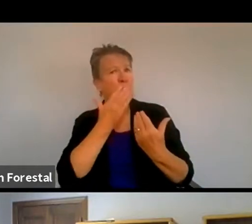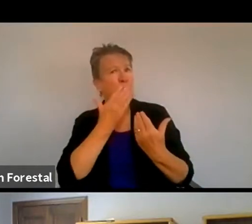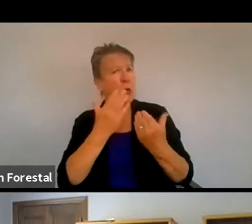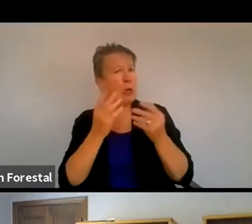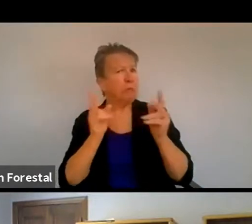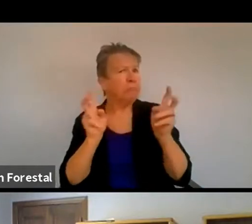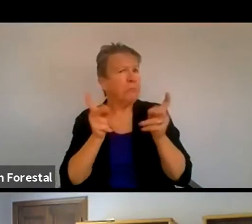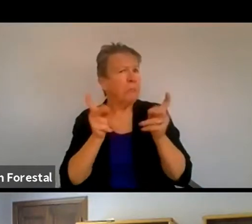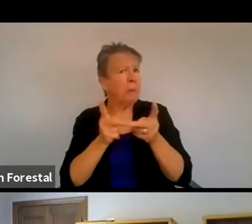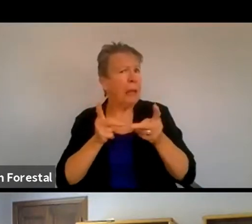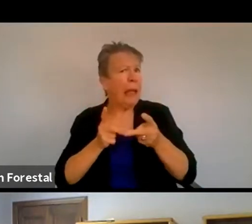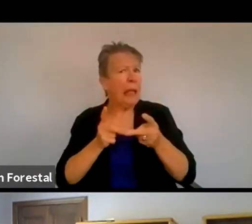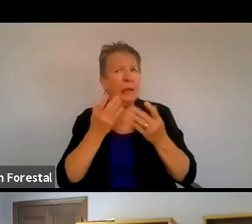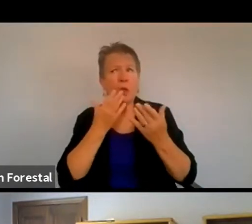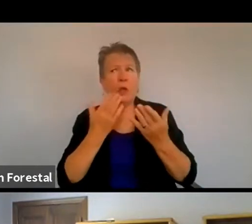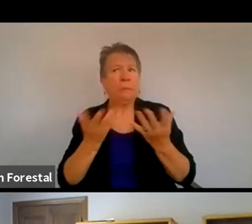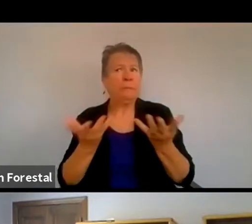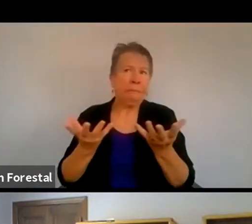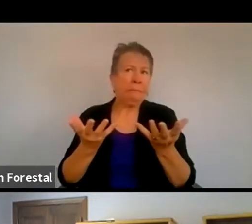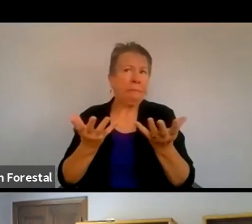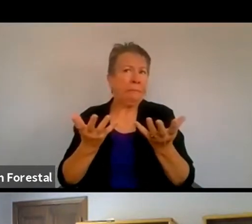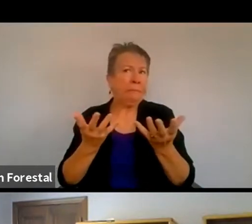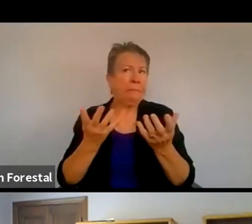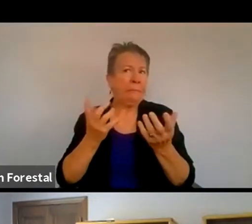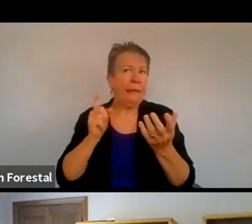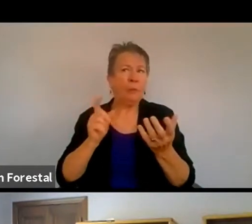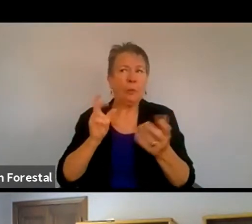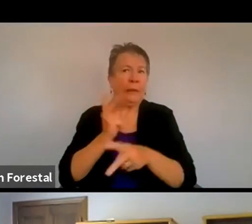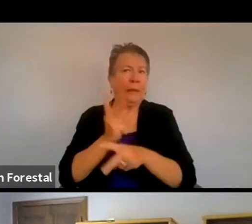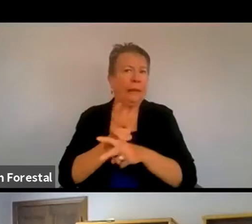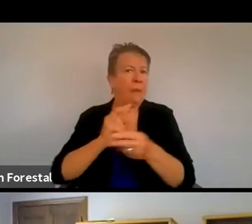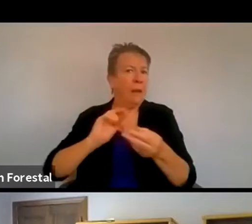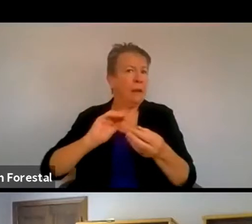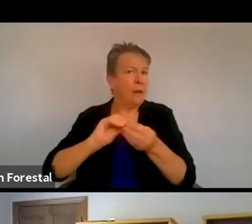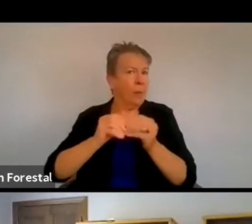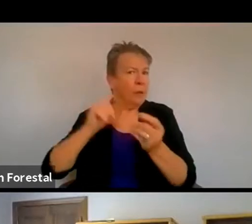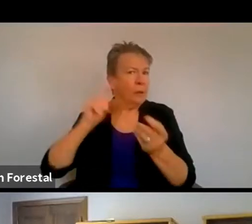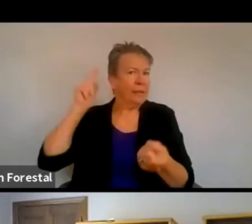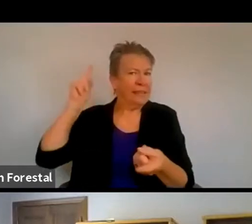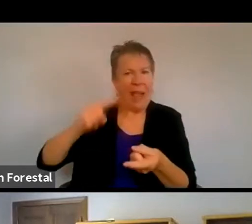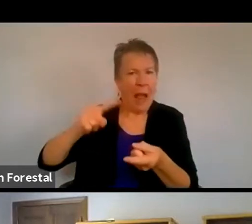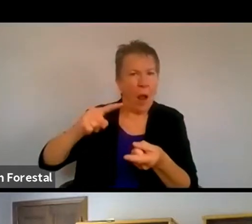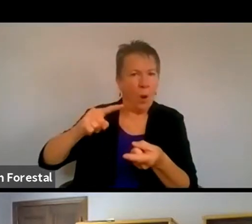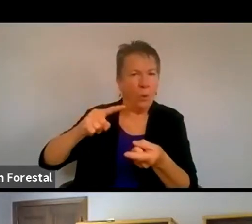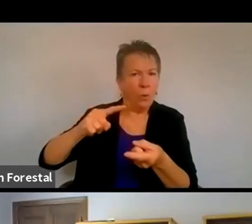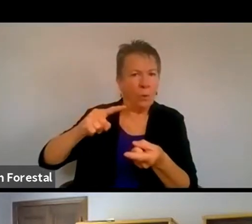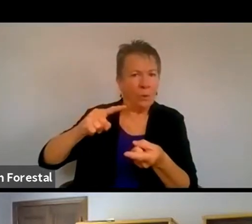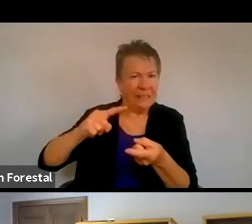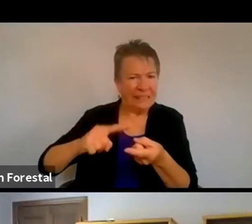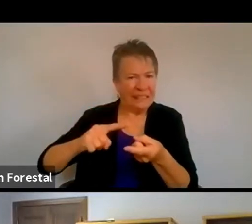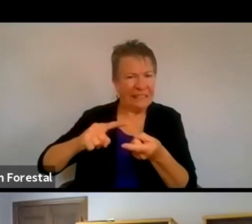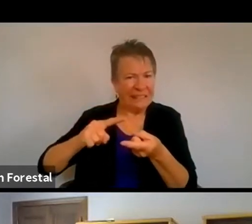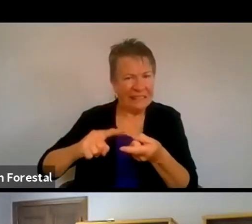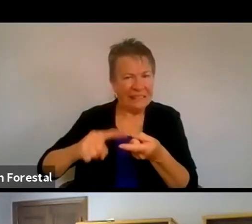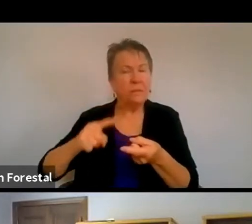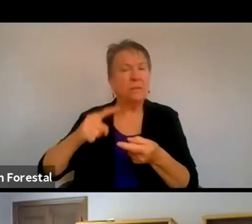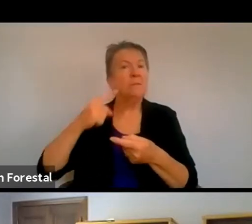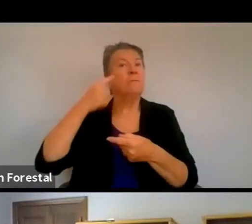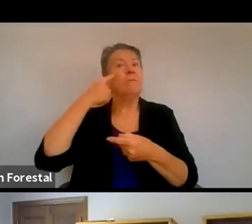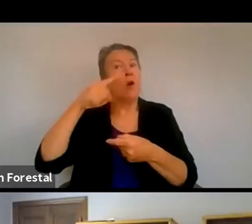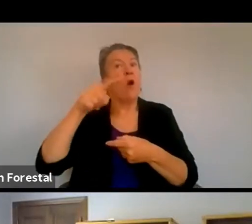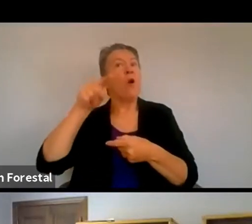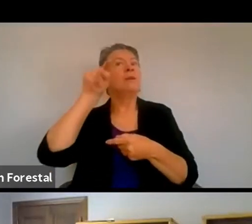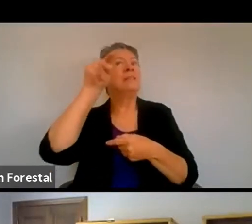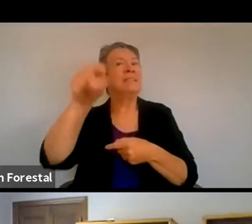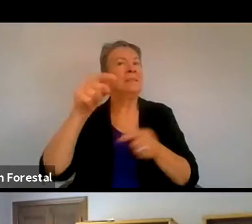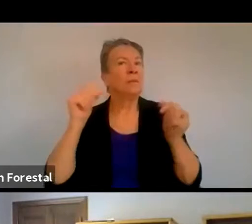inevitably, we go into that period in as strong a position as possible. So thank you for that, Daniel. Michelle, back over to you.